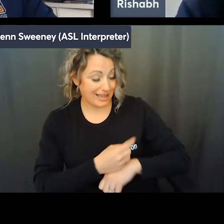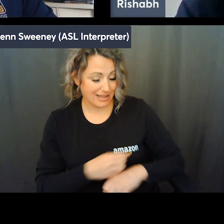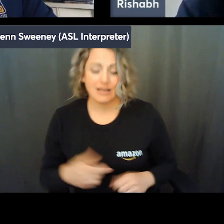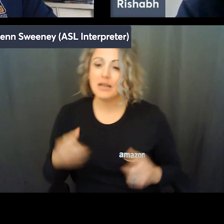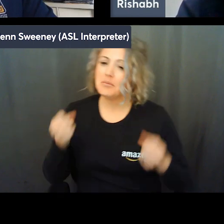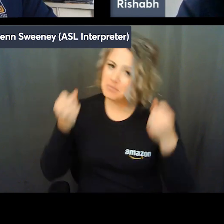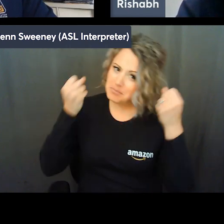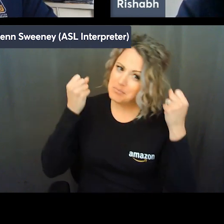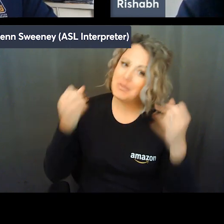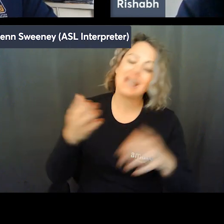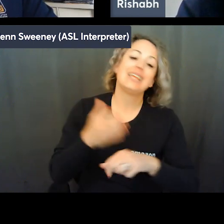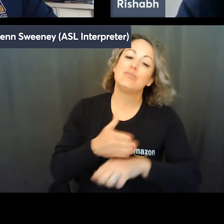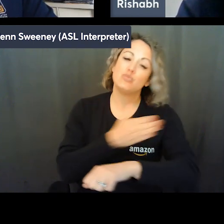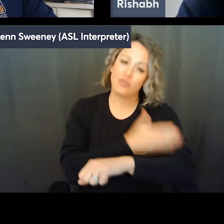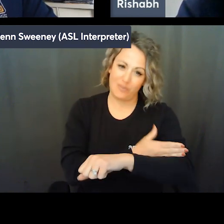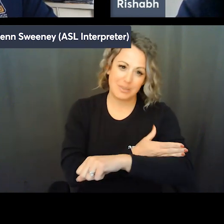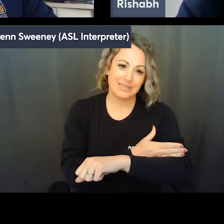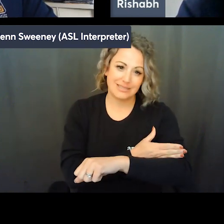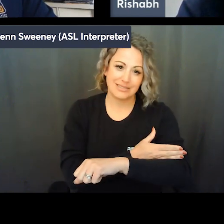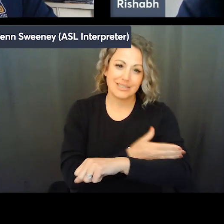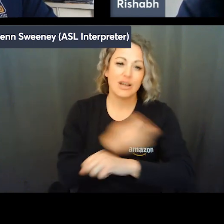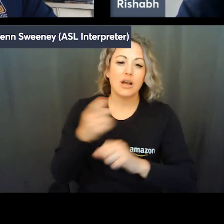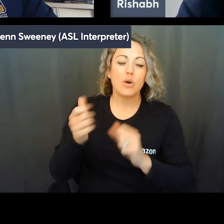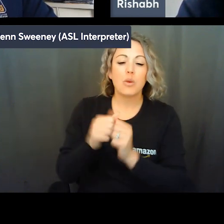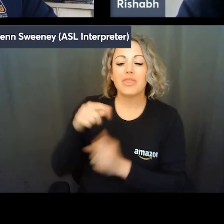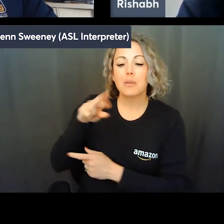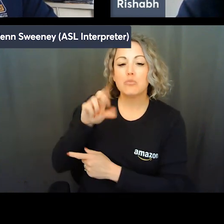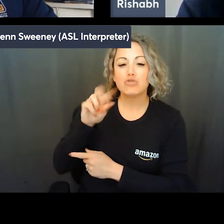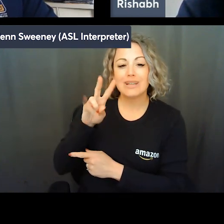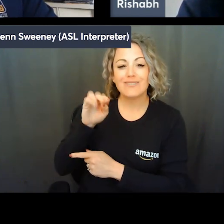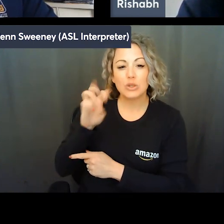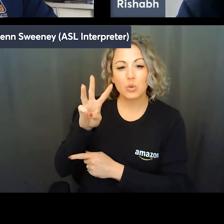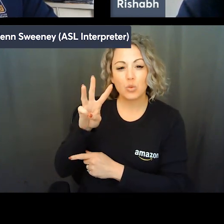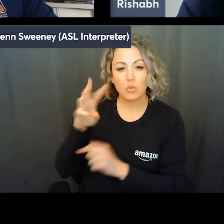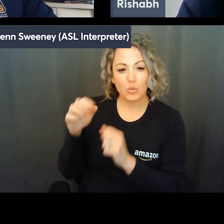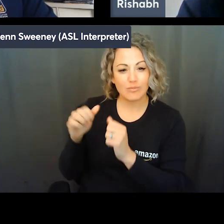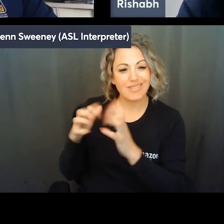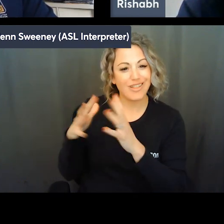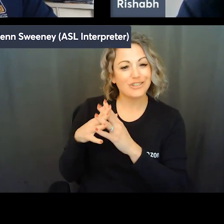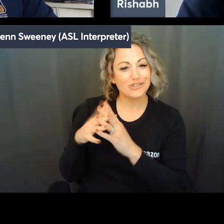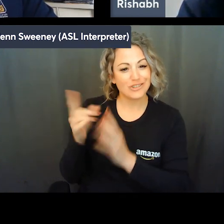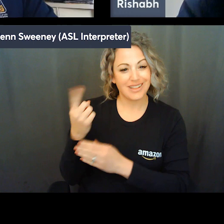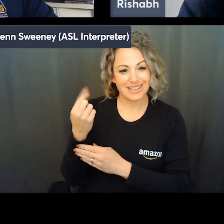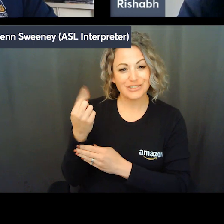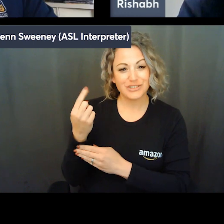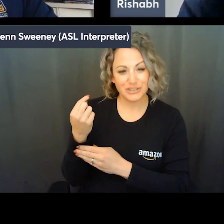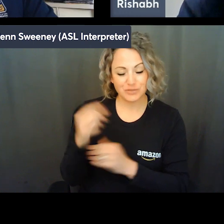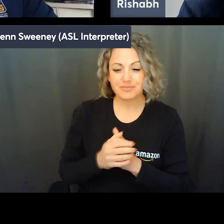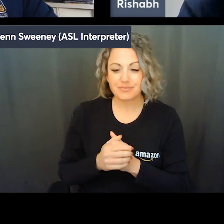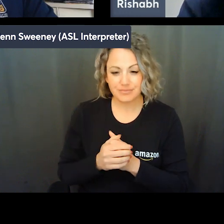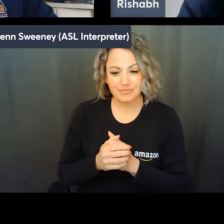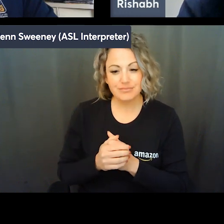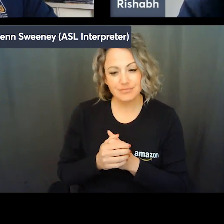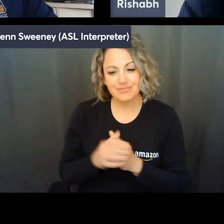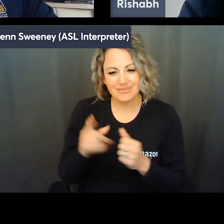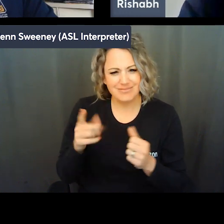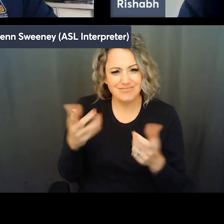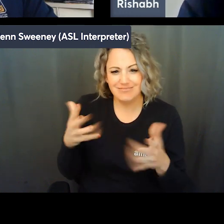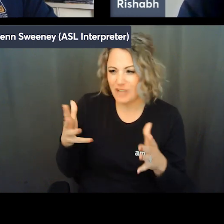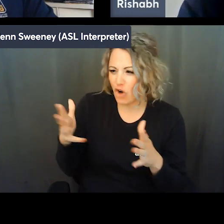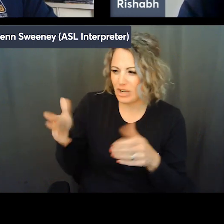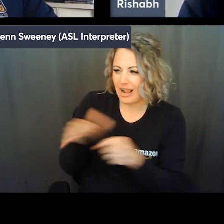improvements that we made since the preview launch at reInvent last year. I think some of these Ram already covered in his